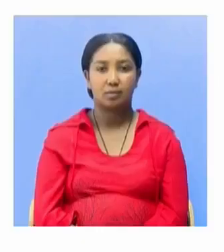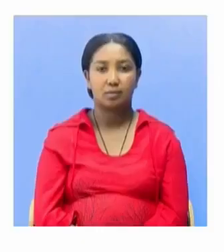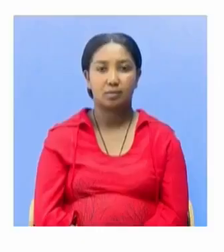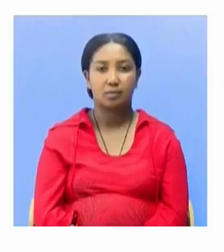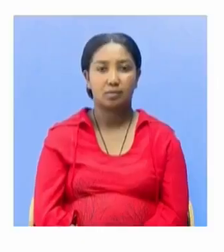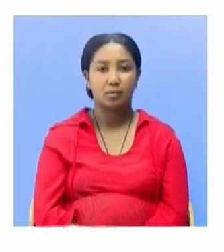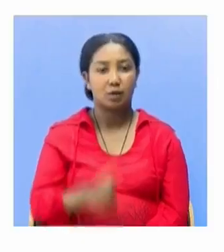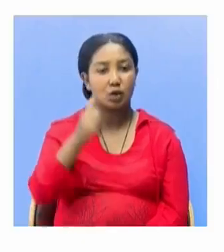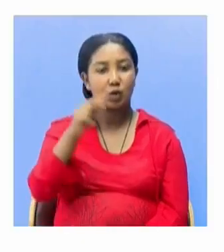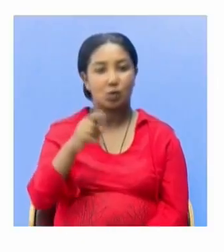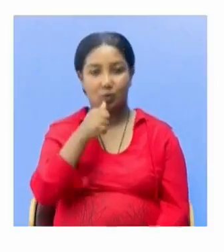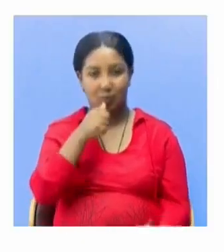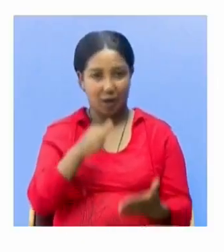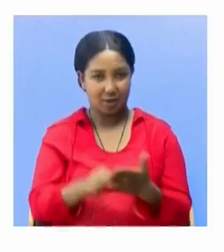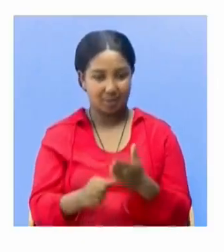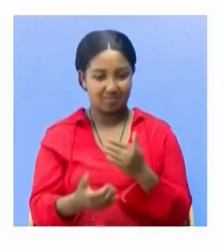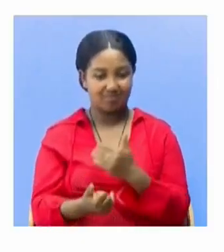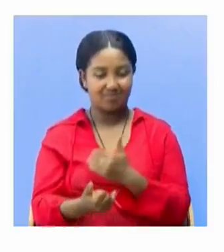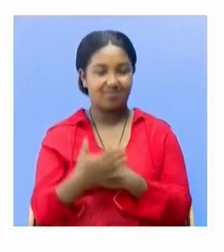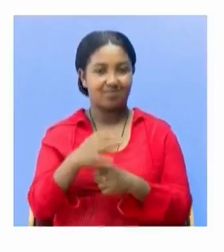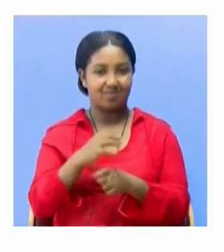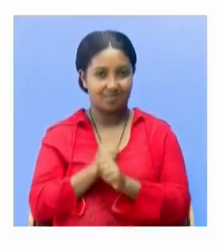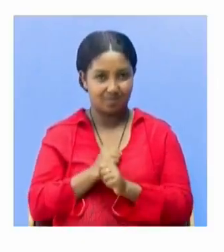your letter